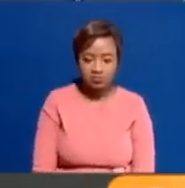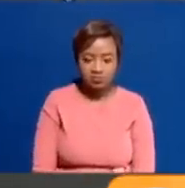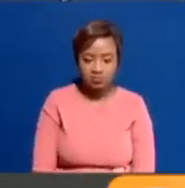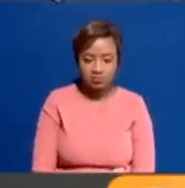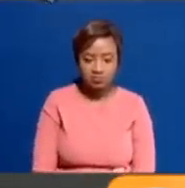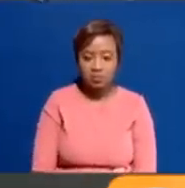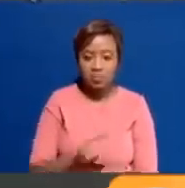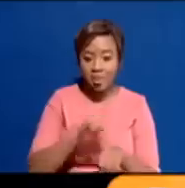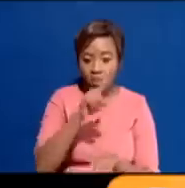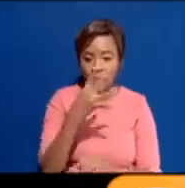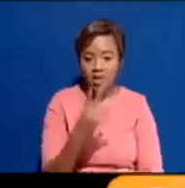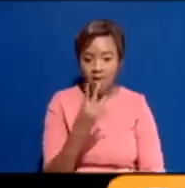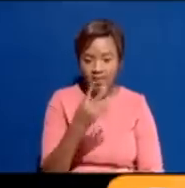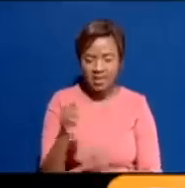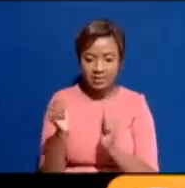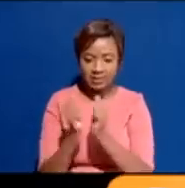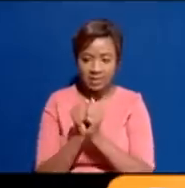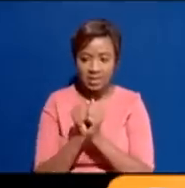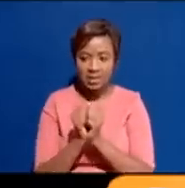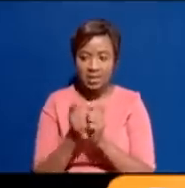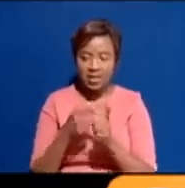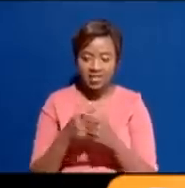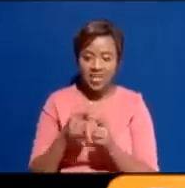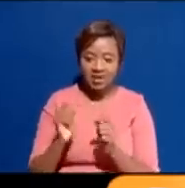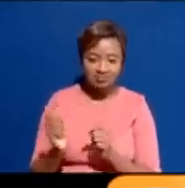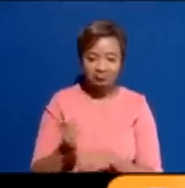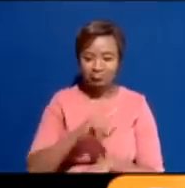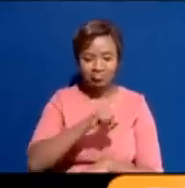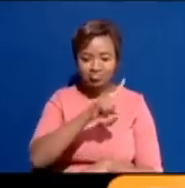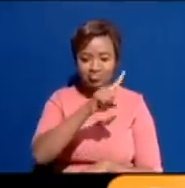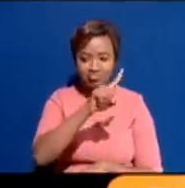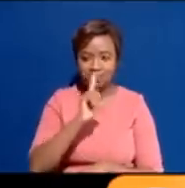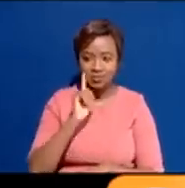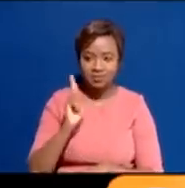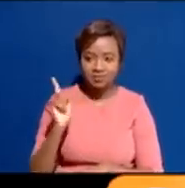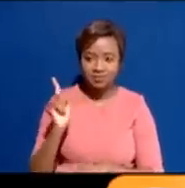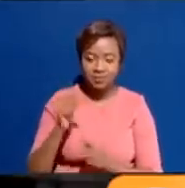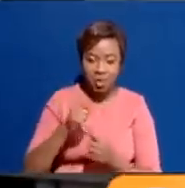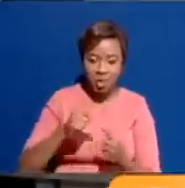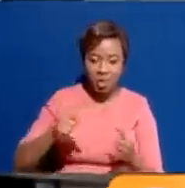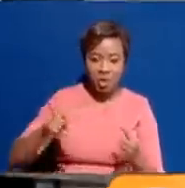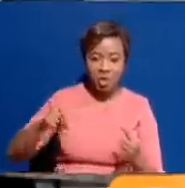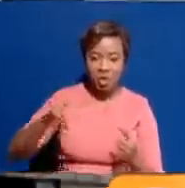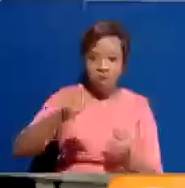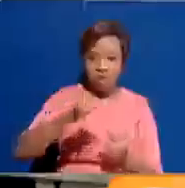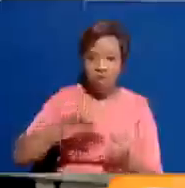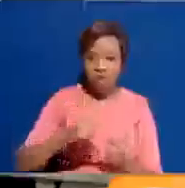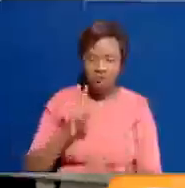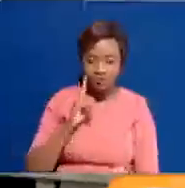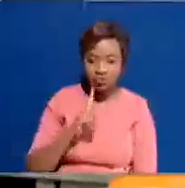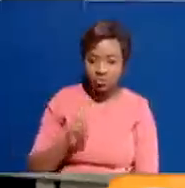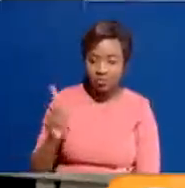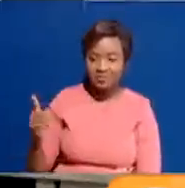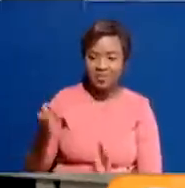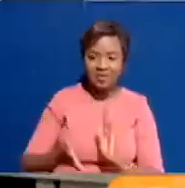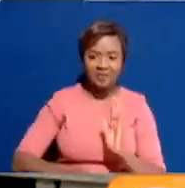California on April 10th. It will orbit the Earth vertically, parallel to the sun. Taifa One is a first